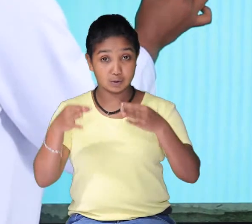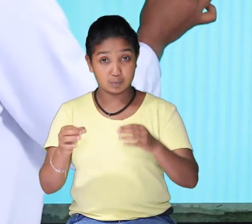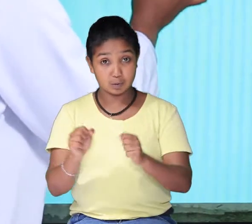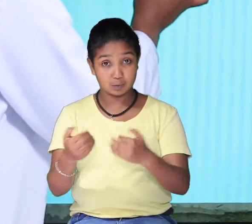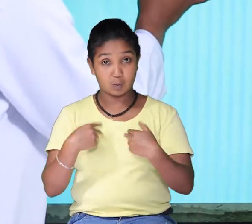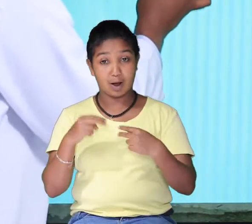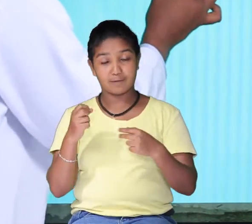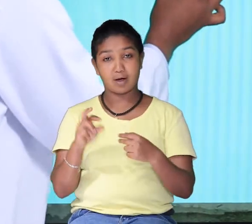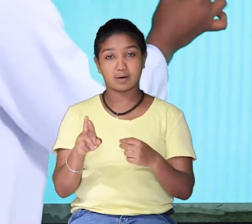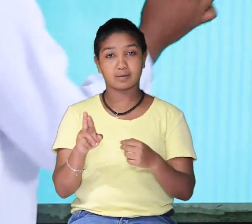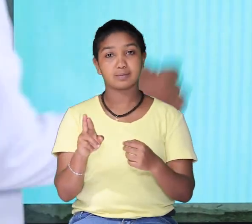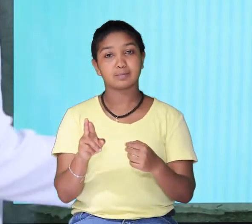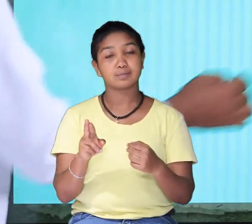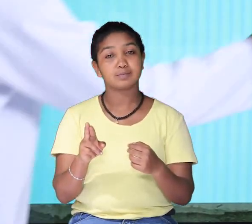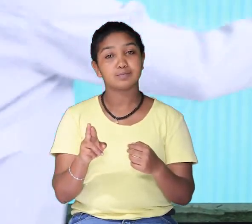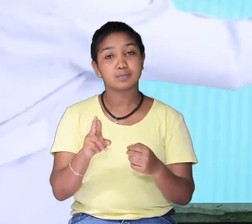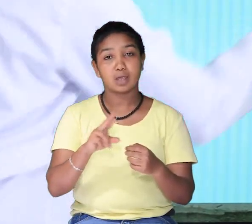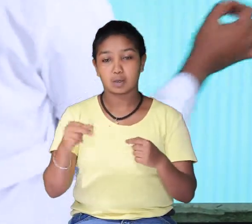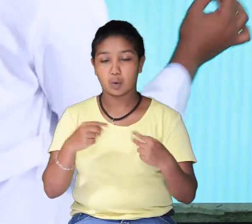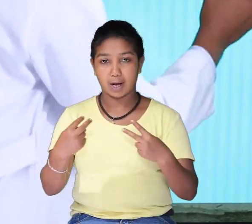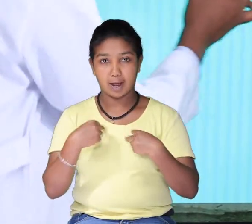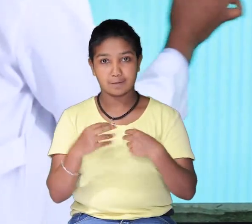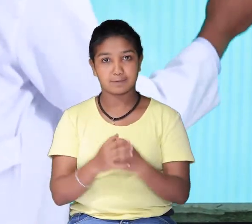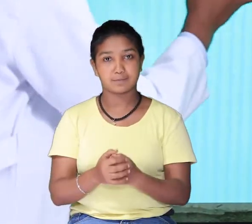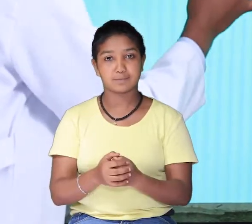have R, and you can have